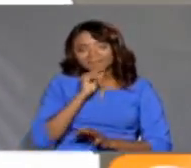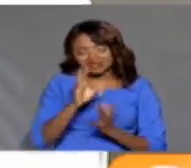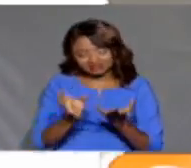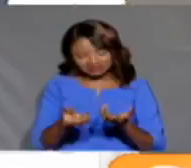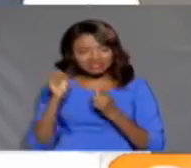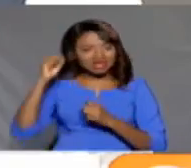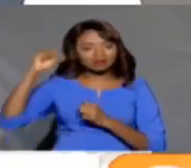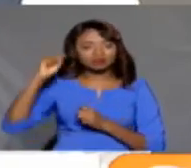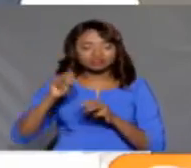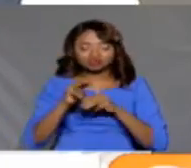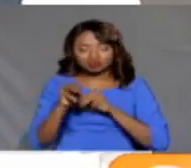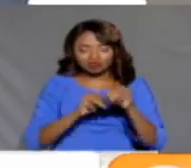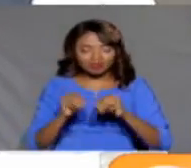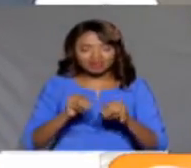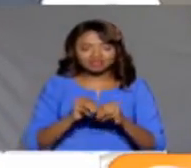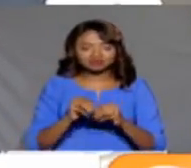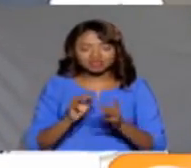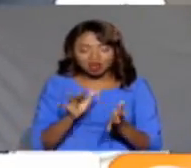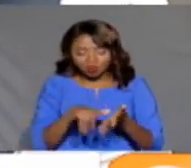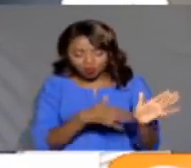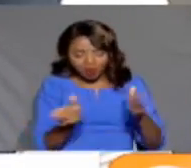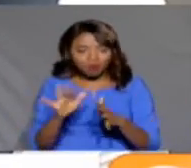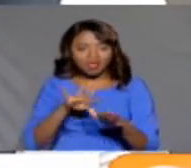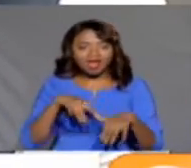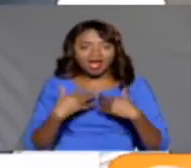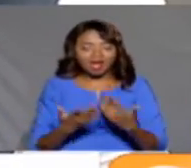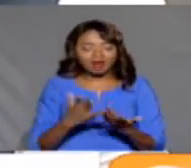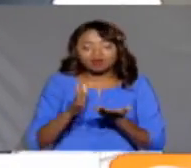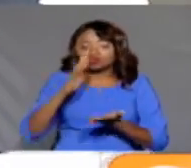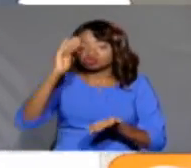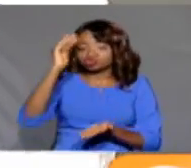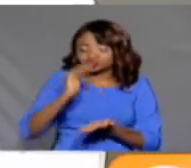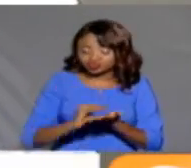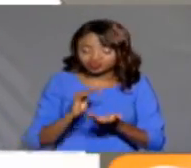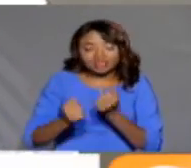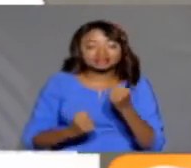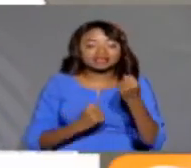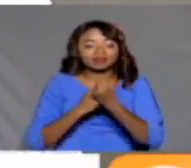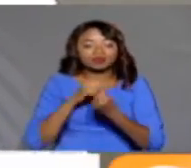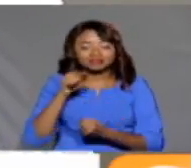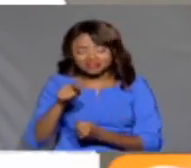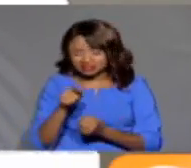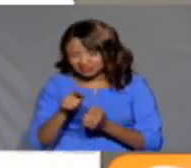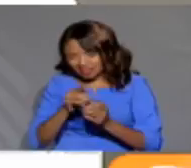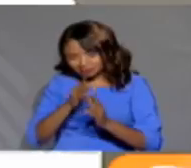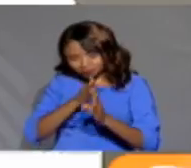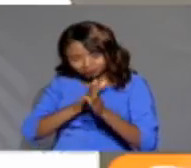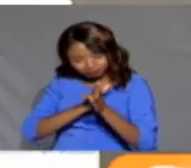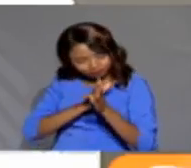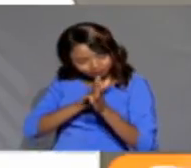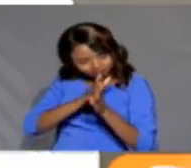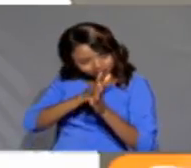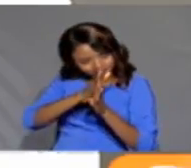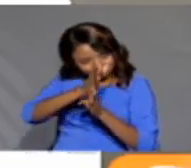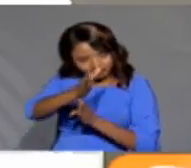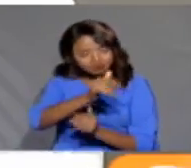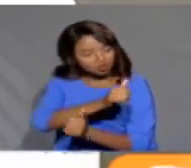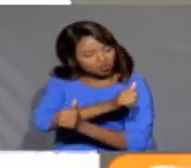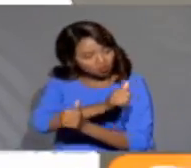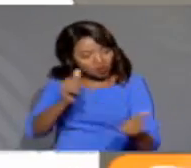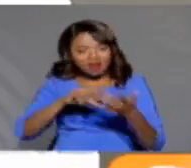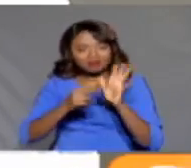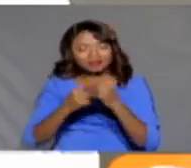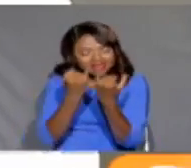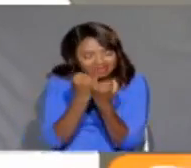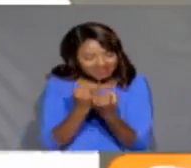management center to just drive this, and drive it in the path that he's been arguing, which is it's